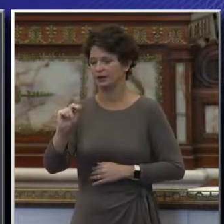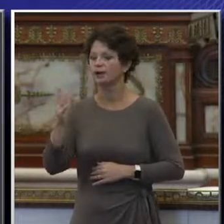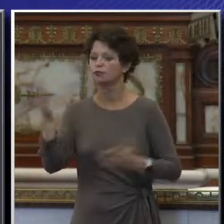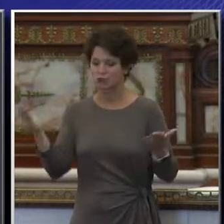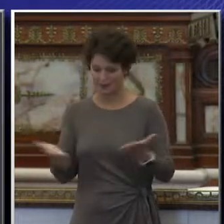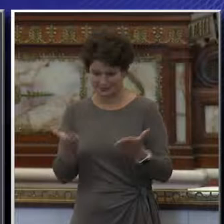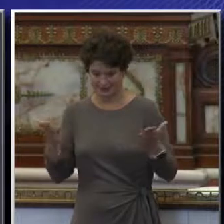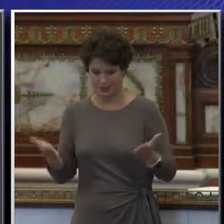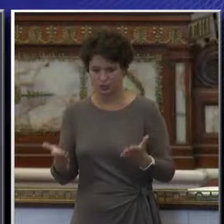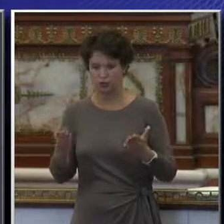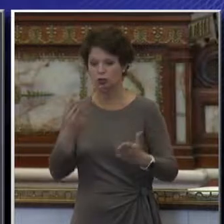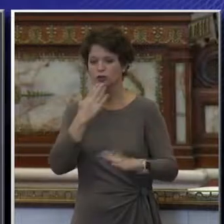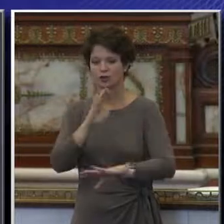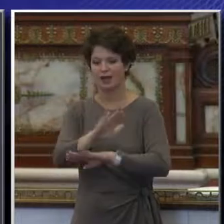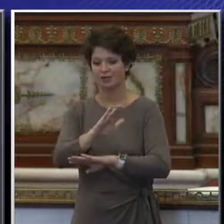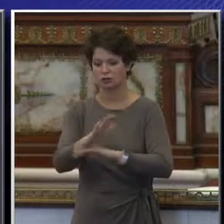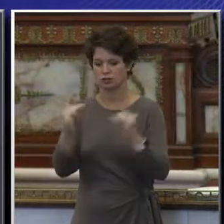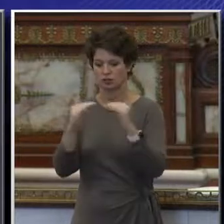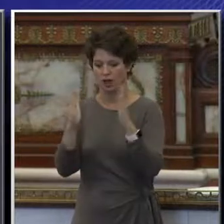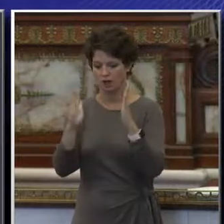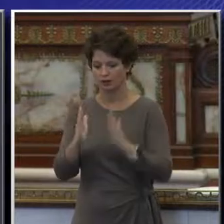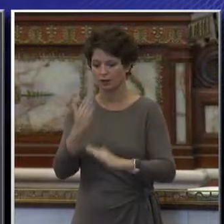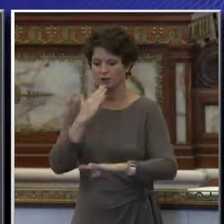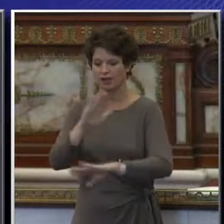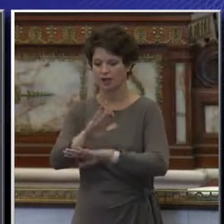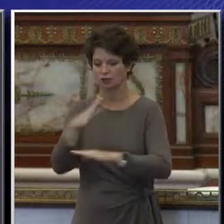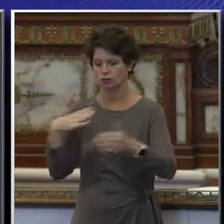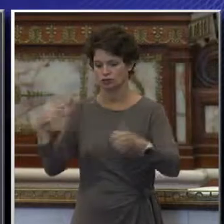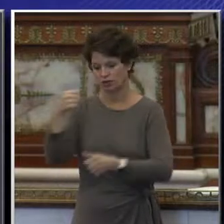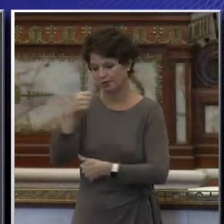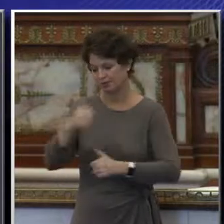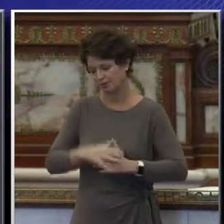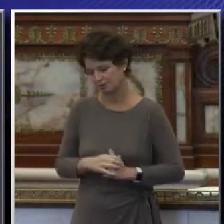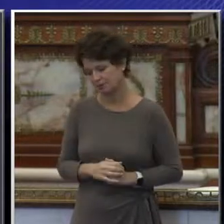Present. Good afternoon, colleagues. Good afternoon, Chairman.